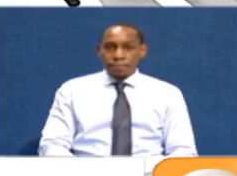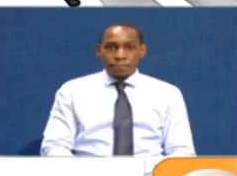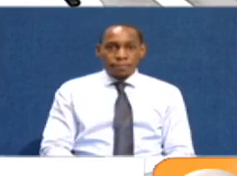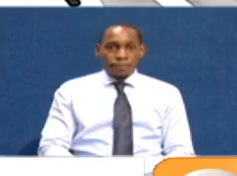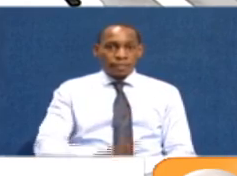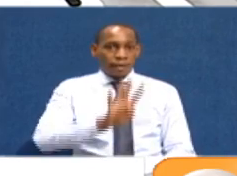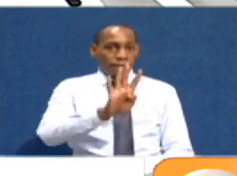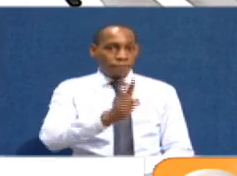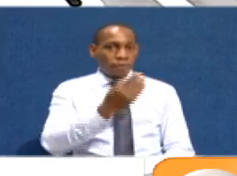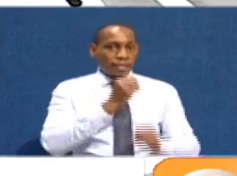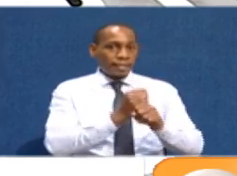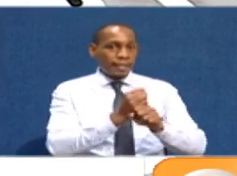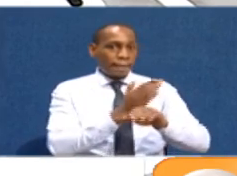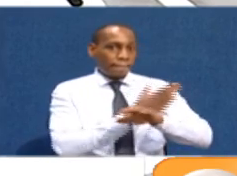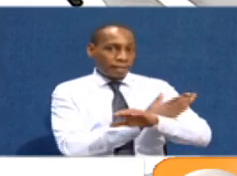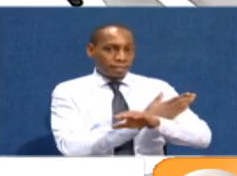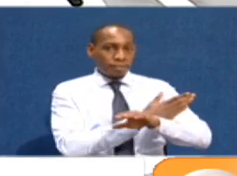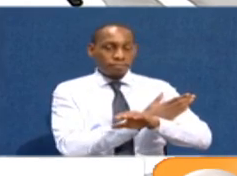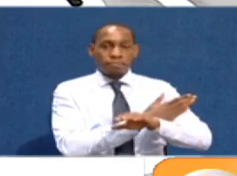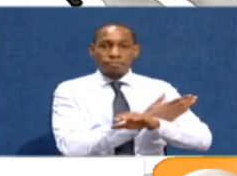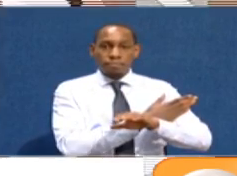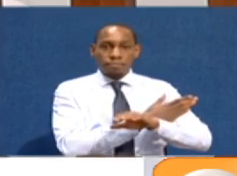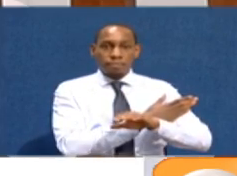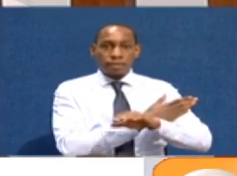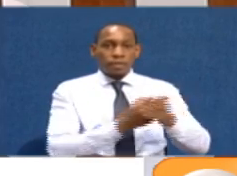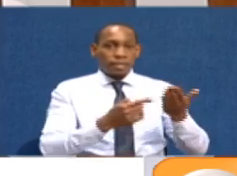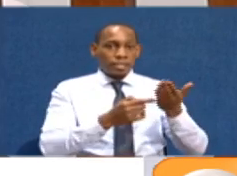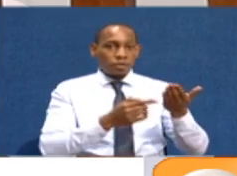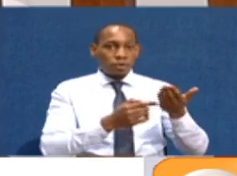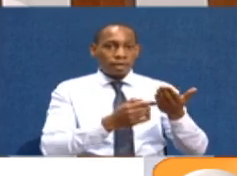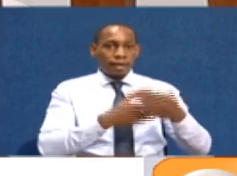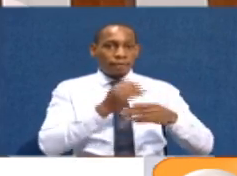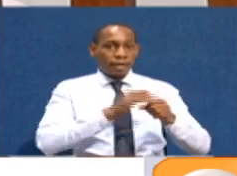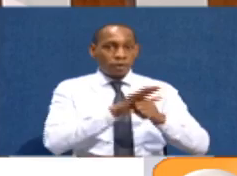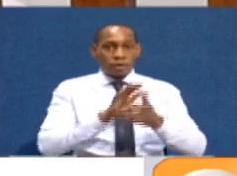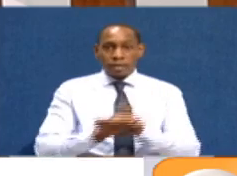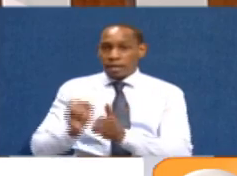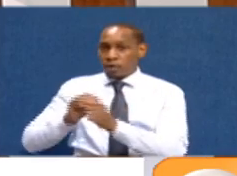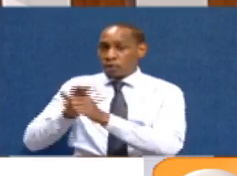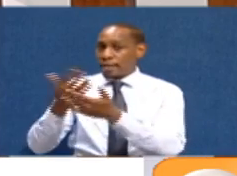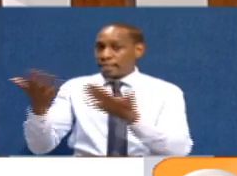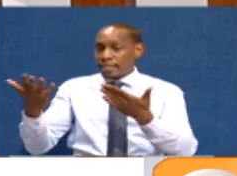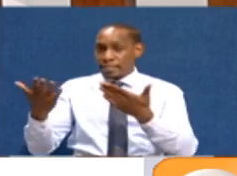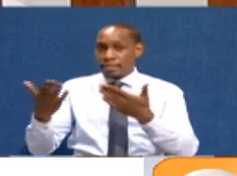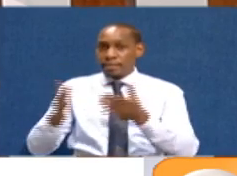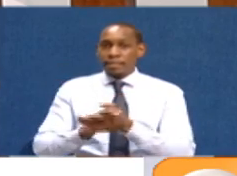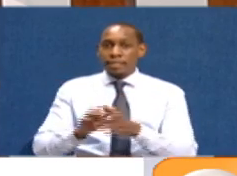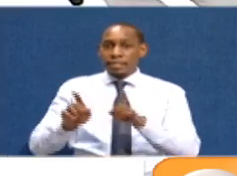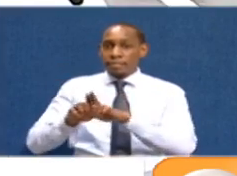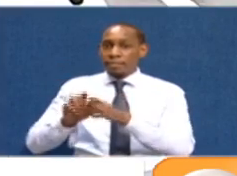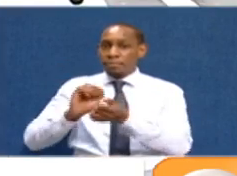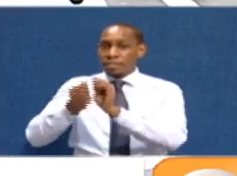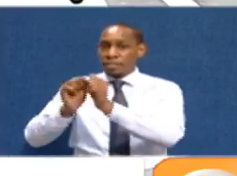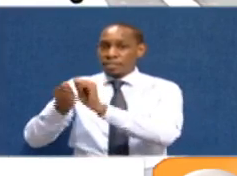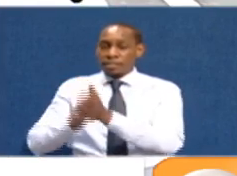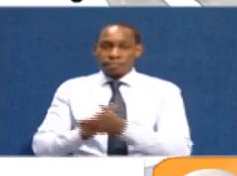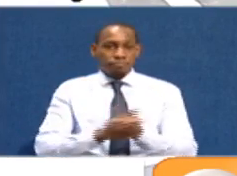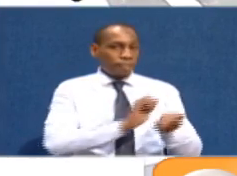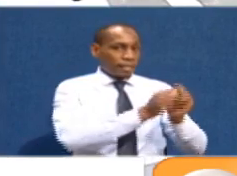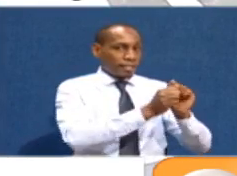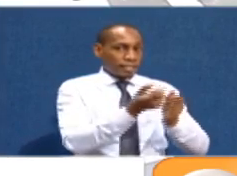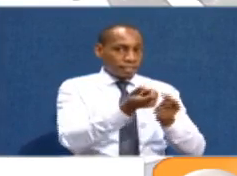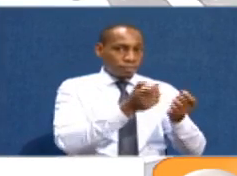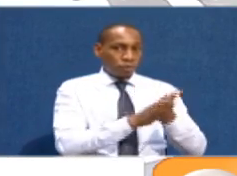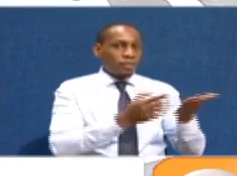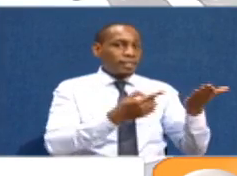It'll be our fourth one. We did the last one virtually due to COVID, but yeah. And with all the COVID stuff and all that, I guess you just adjust, right? Yeah, we just adjusted. So virtually. We